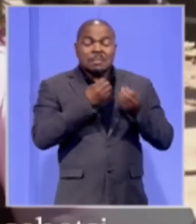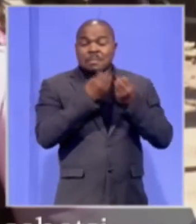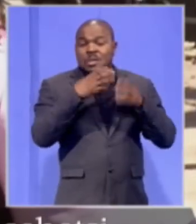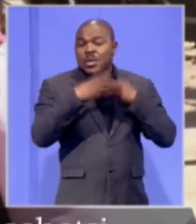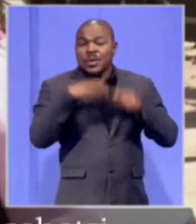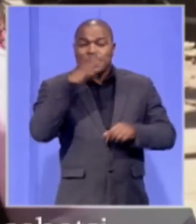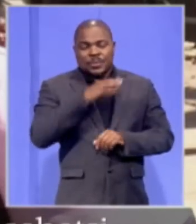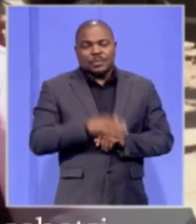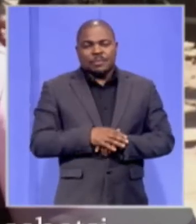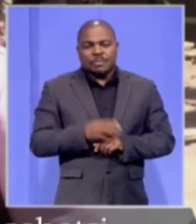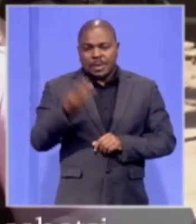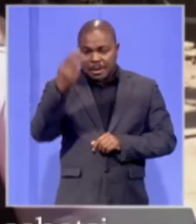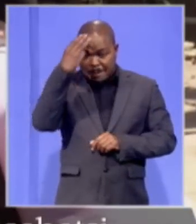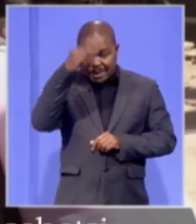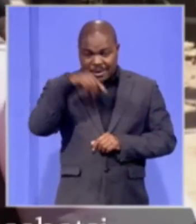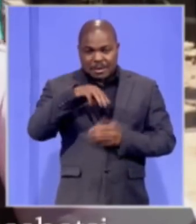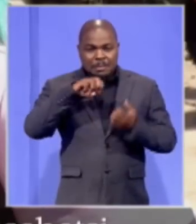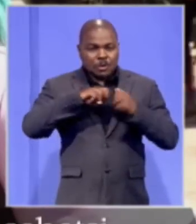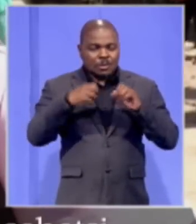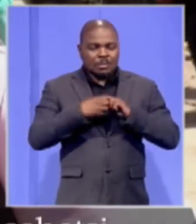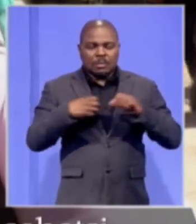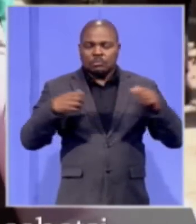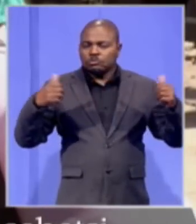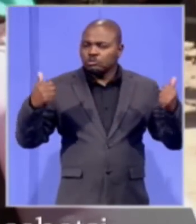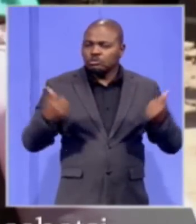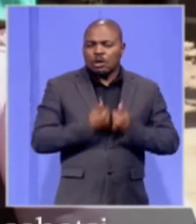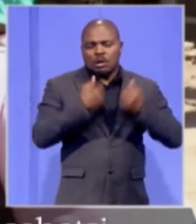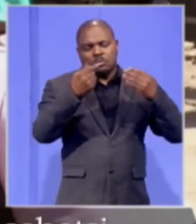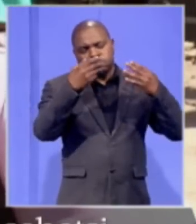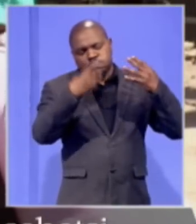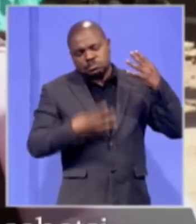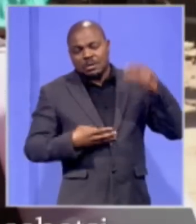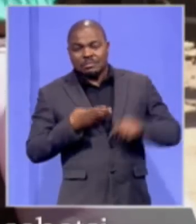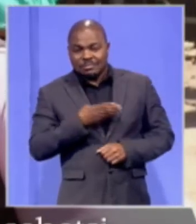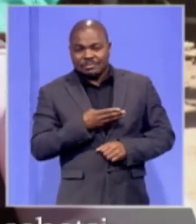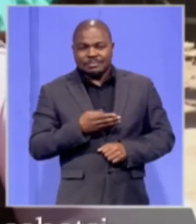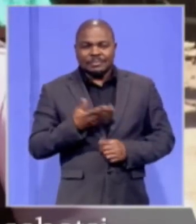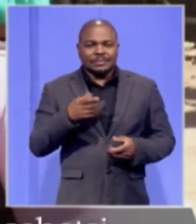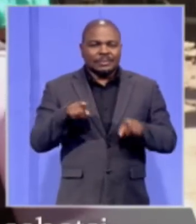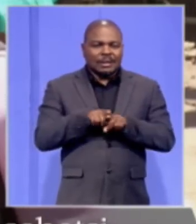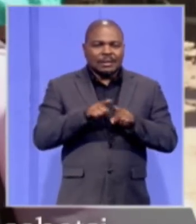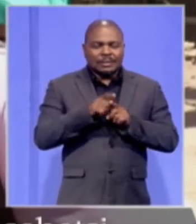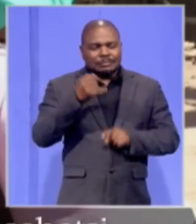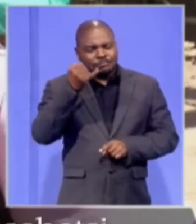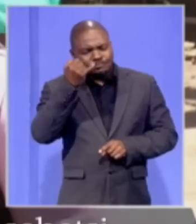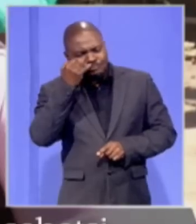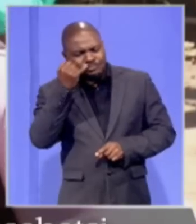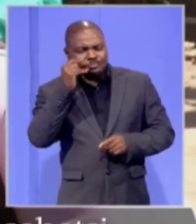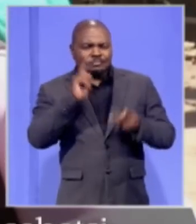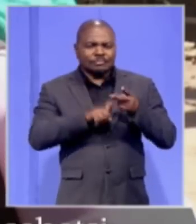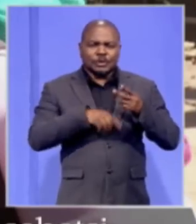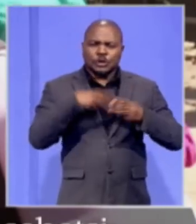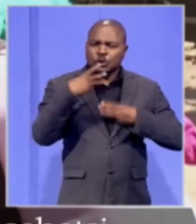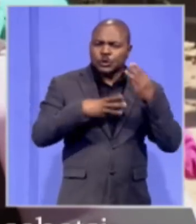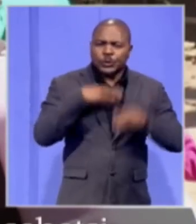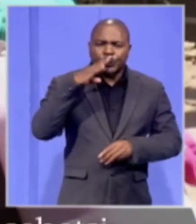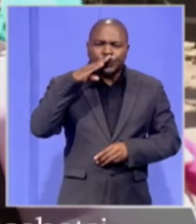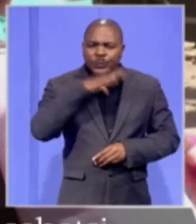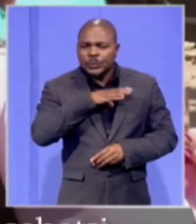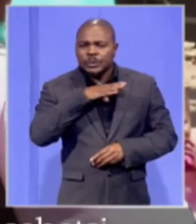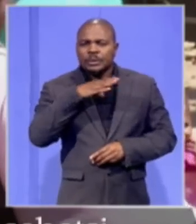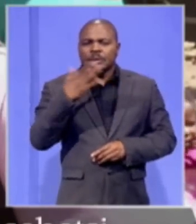mafikeng rena le problem le di challenges, so the drugs go tlhoka tiro, so